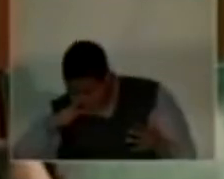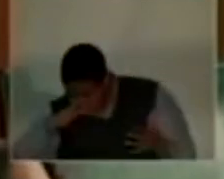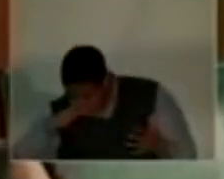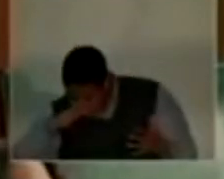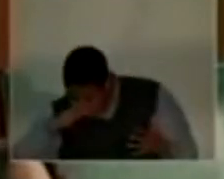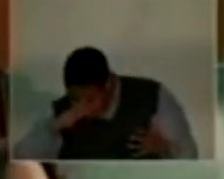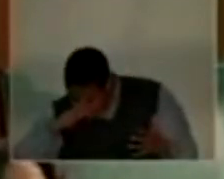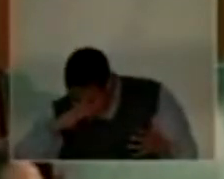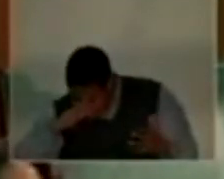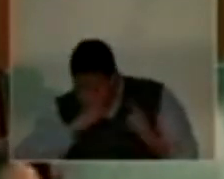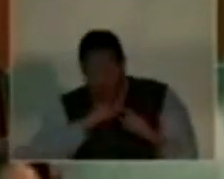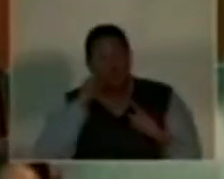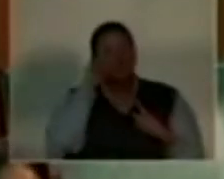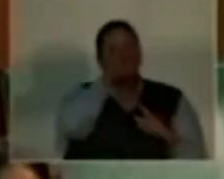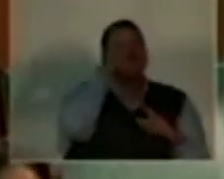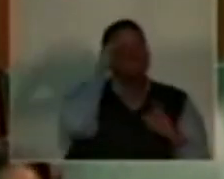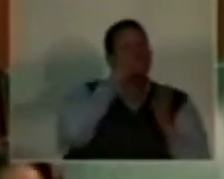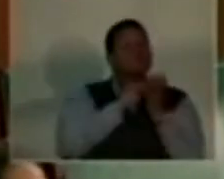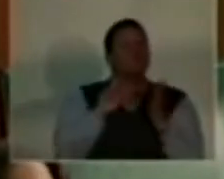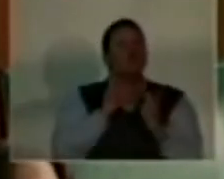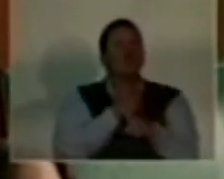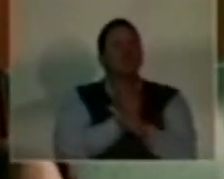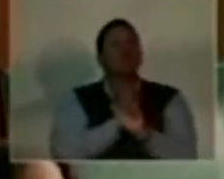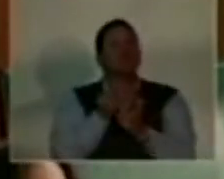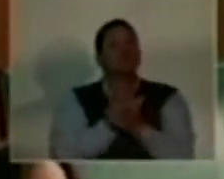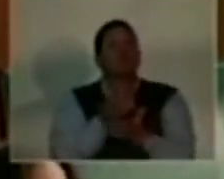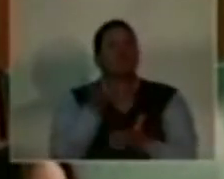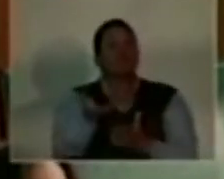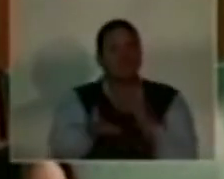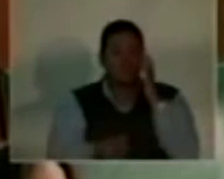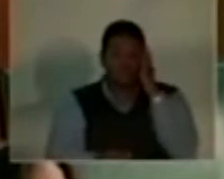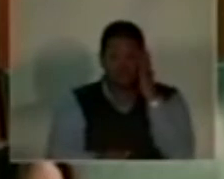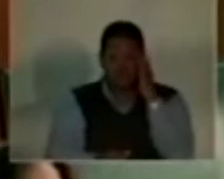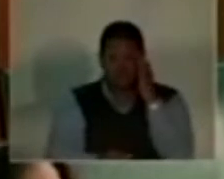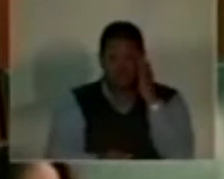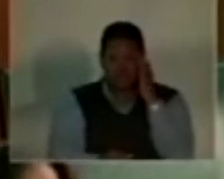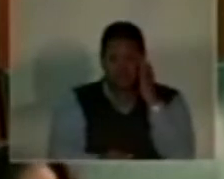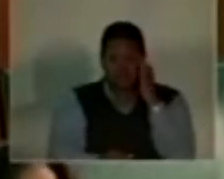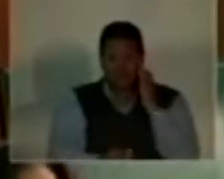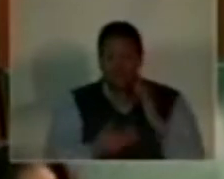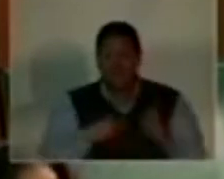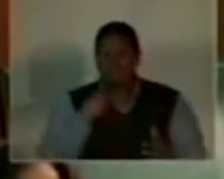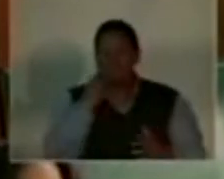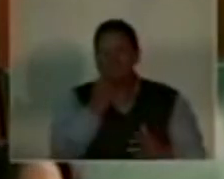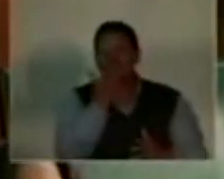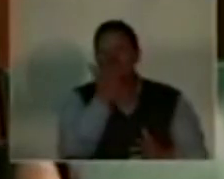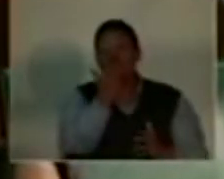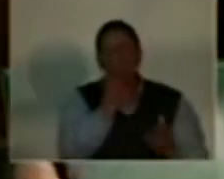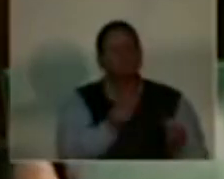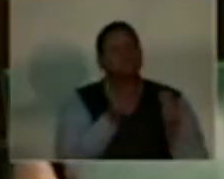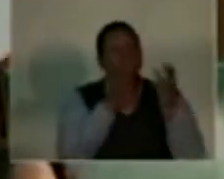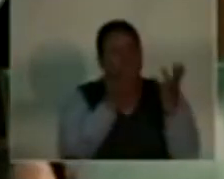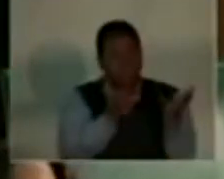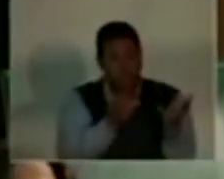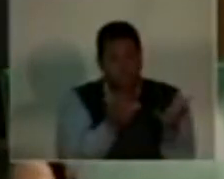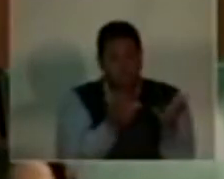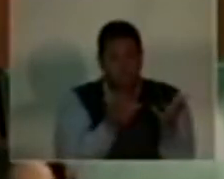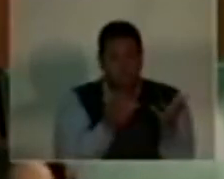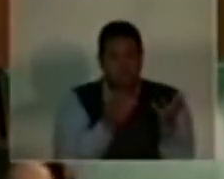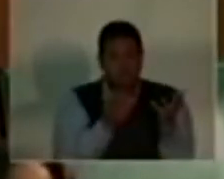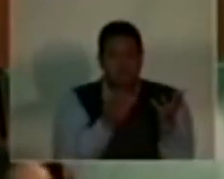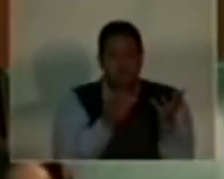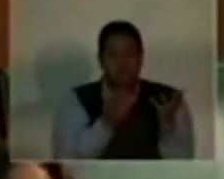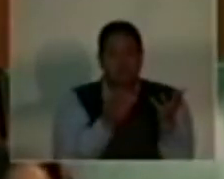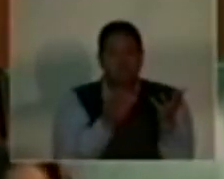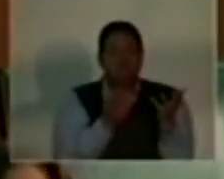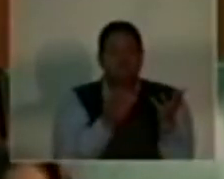to get your student loan, the funds are there. So, Mr. Speaker, I've given three suggestions that I've